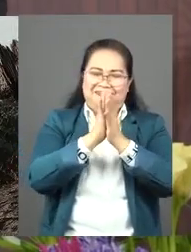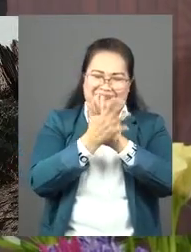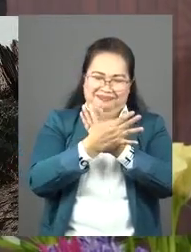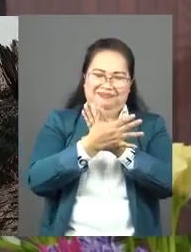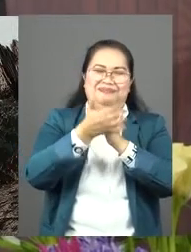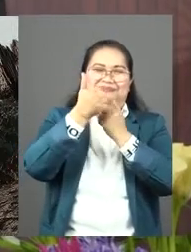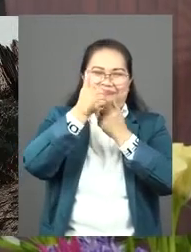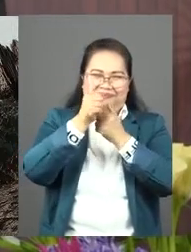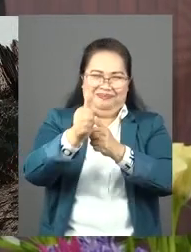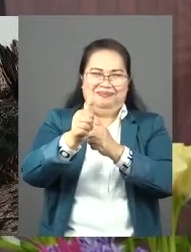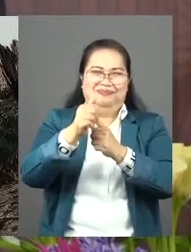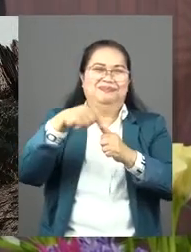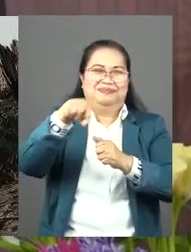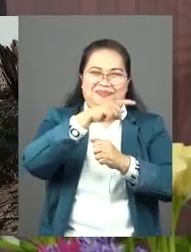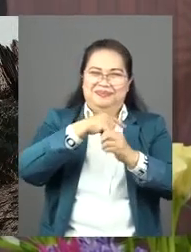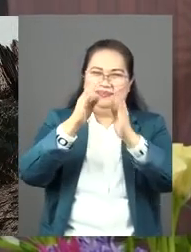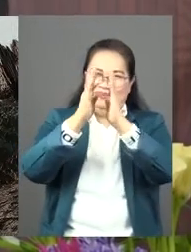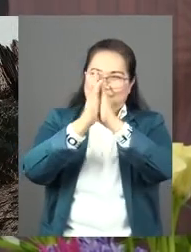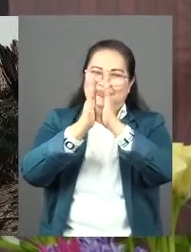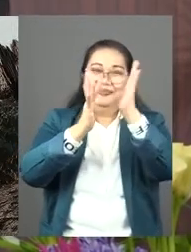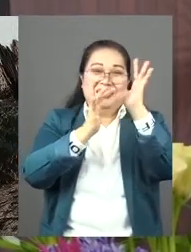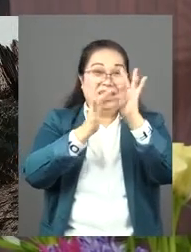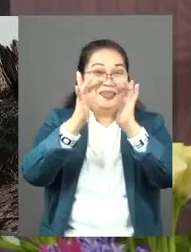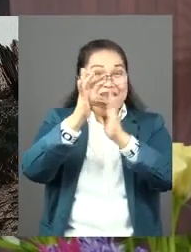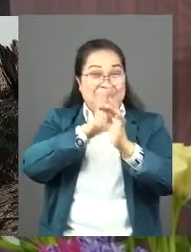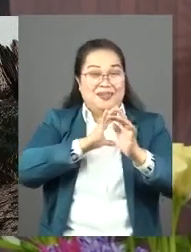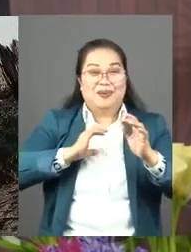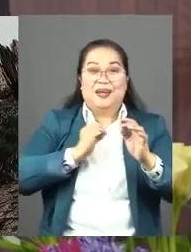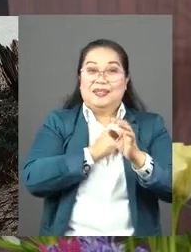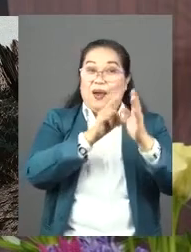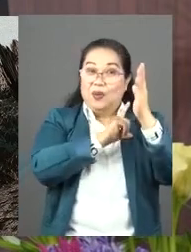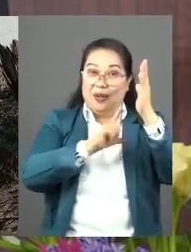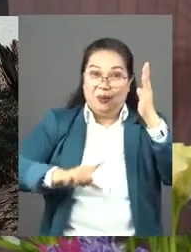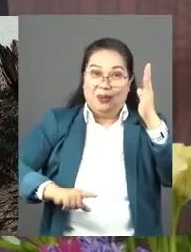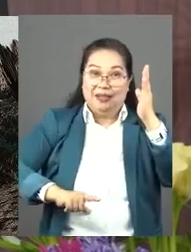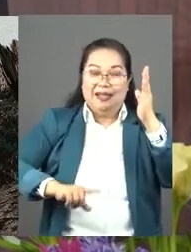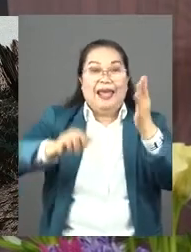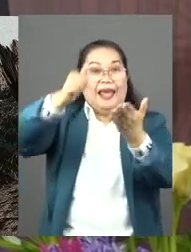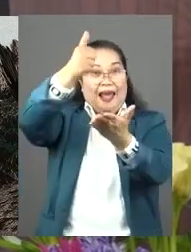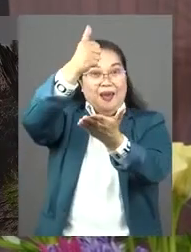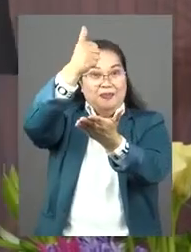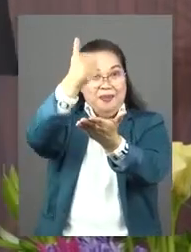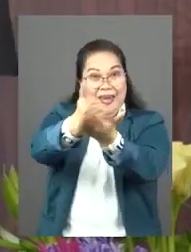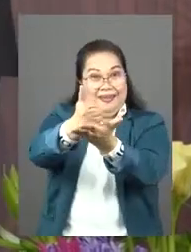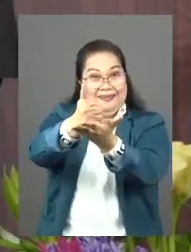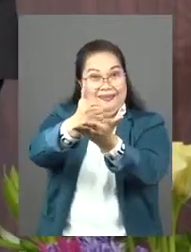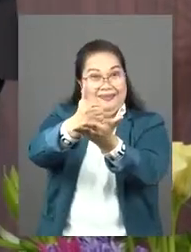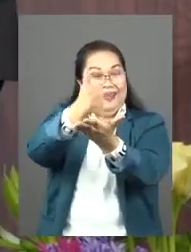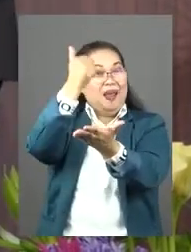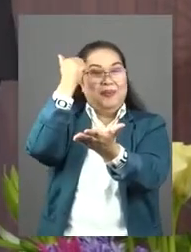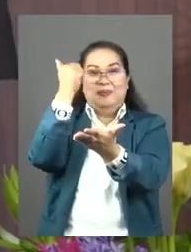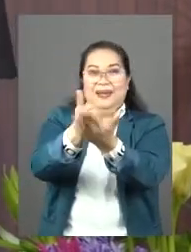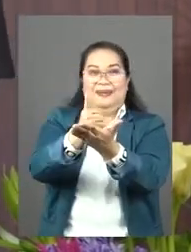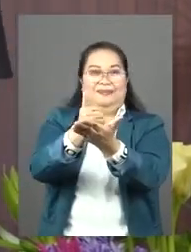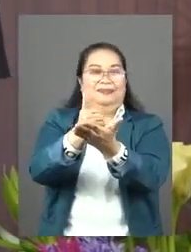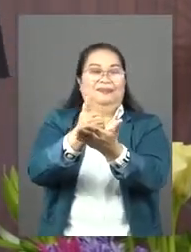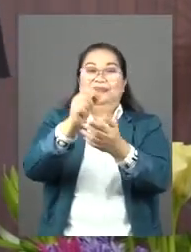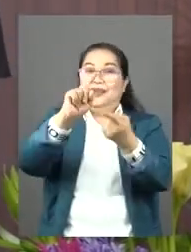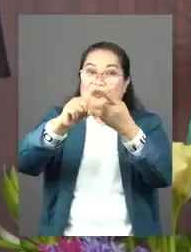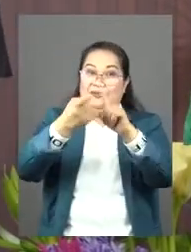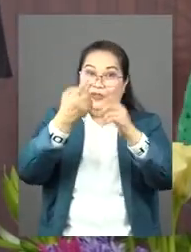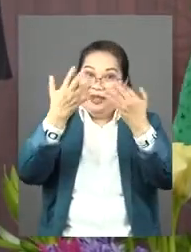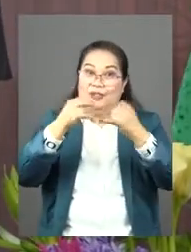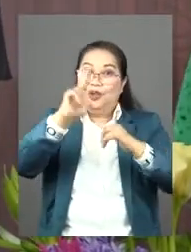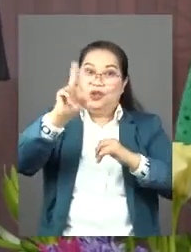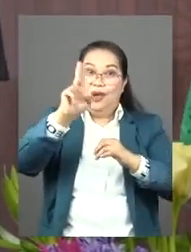this, for we ask this all through Jesus Christ our Lord. Amen and amen. Friends, let's apply